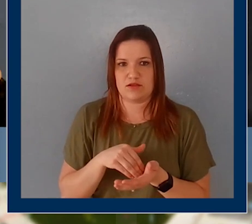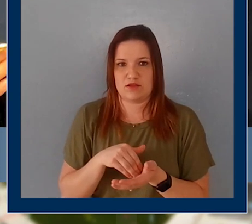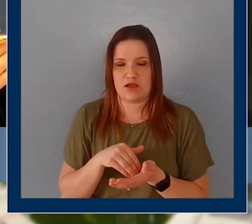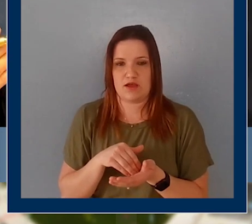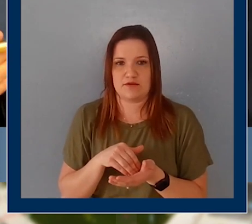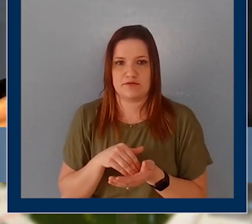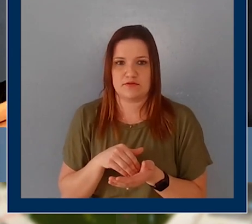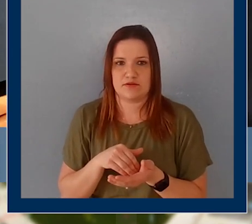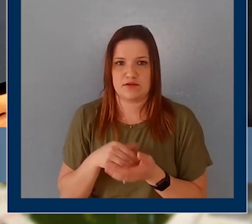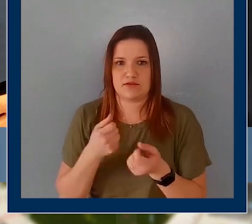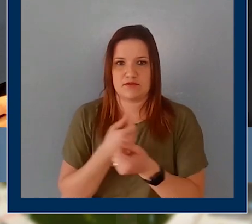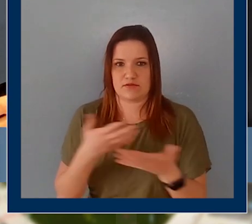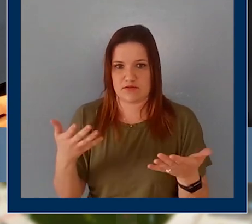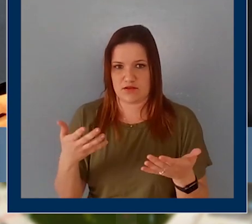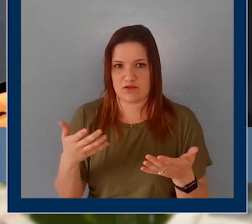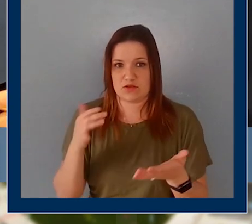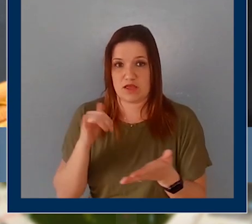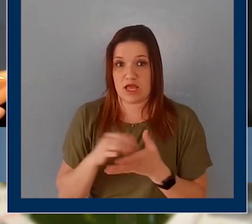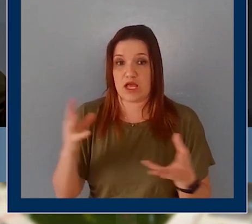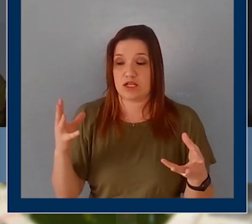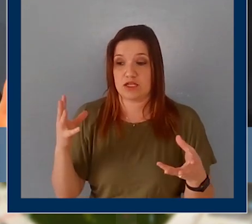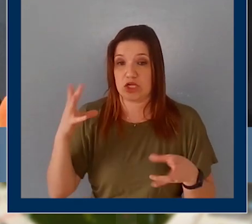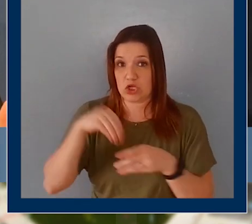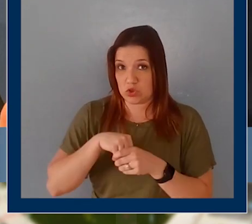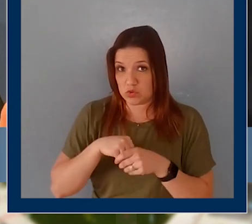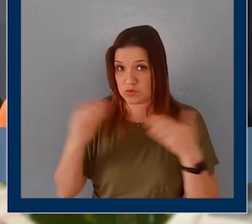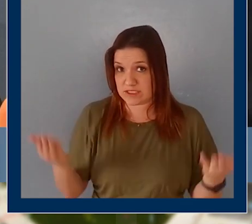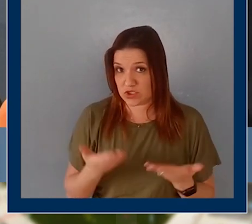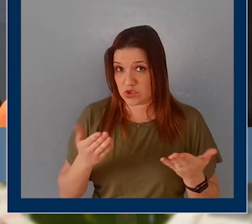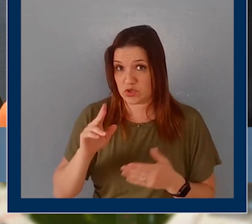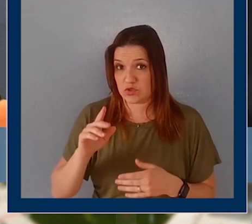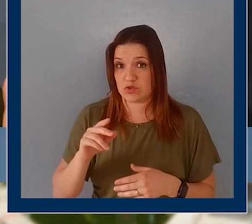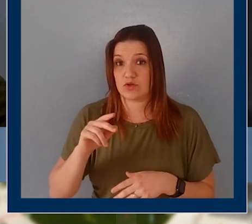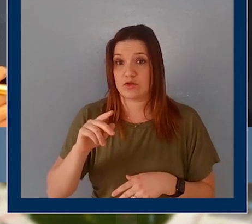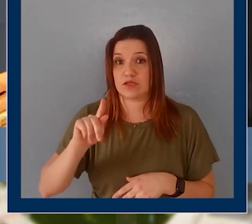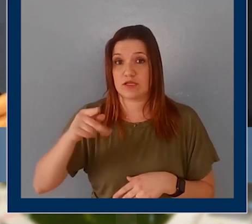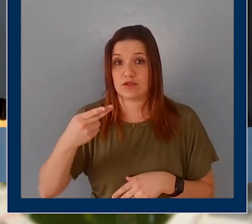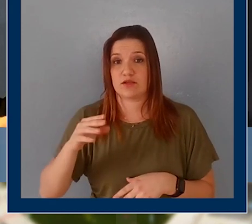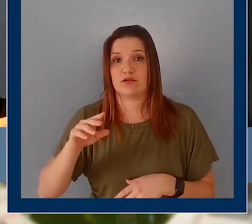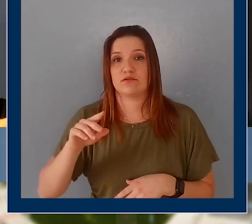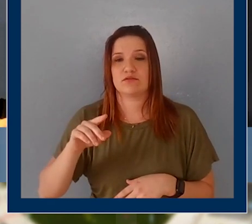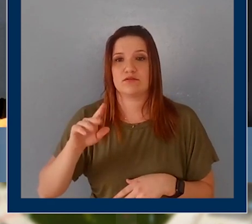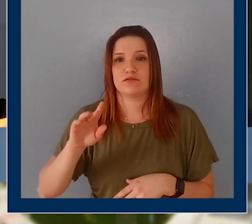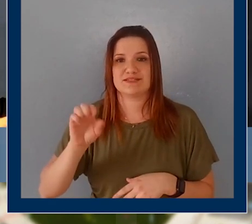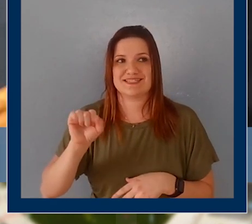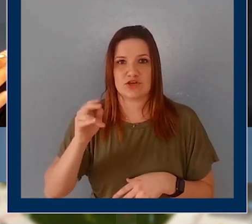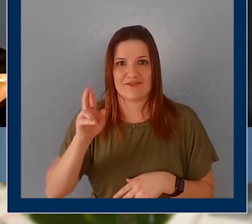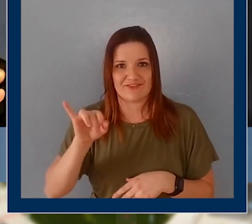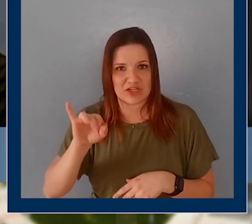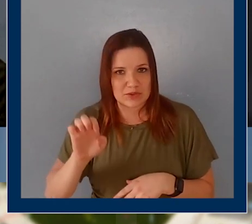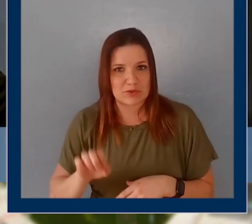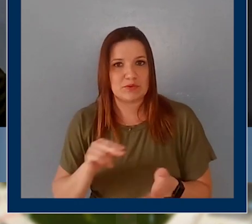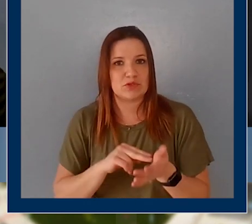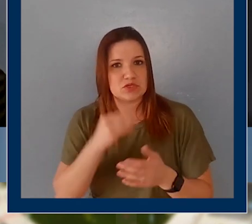Okay, so does that 18,000 include what they gave to the hospital? Yes. Okay, so Yes. 5,000 has been,